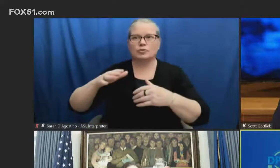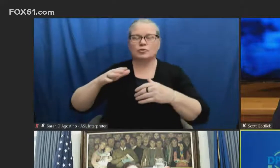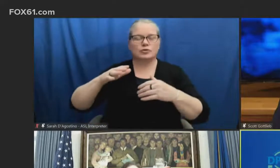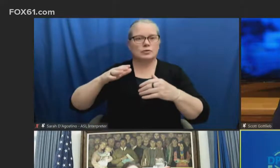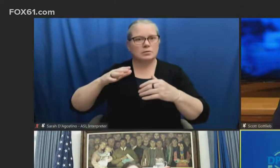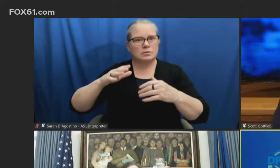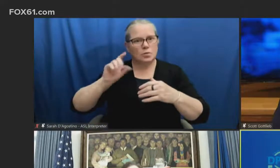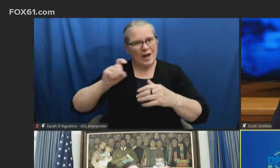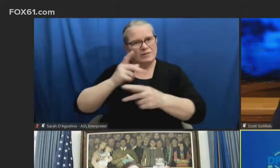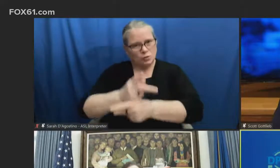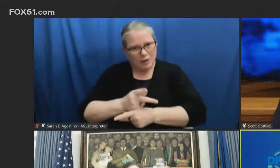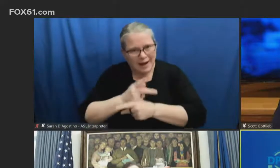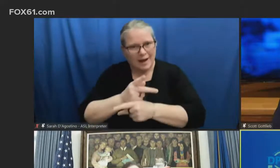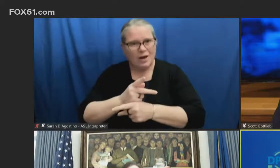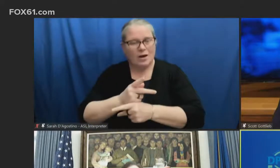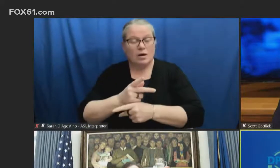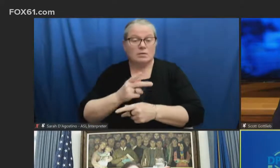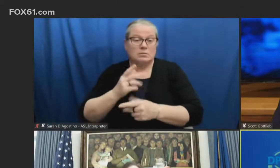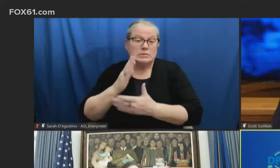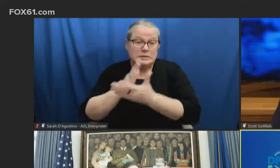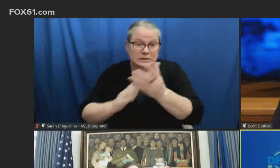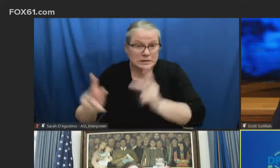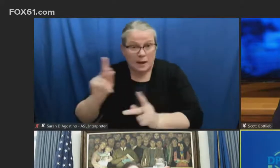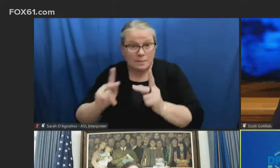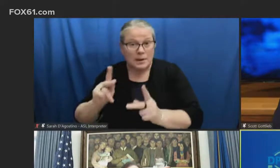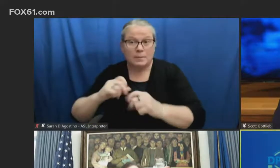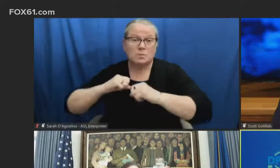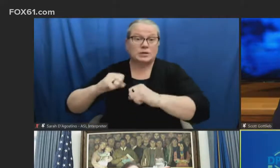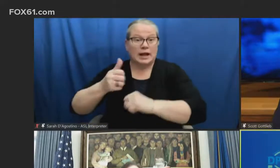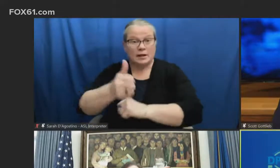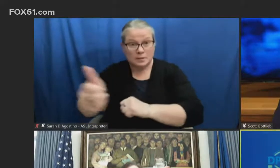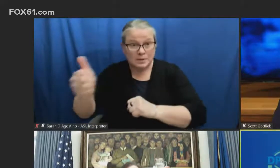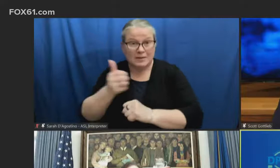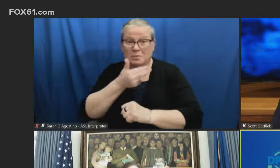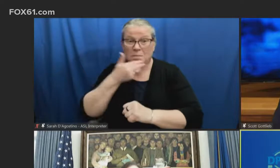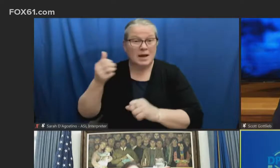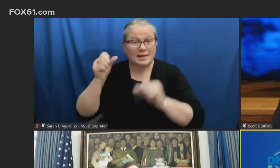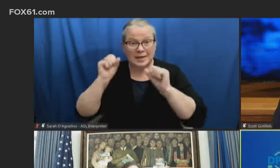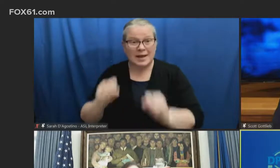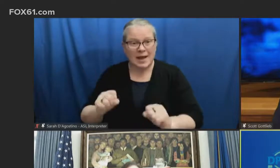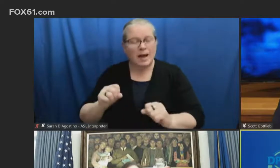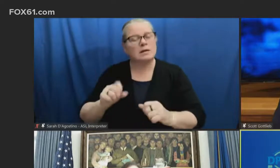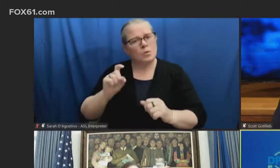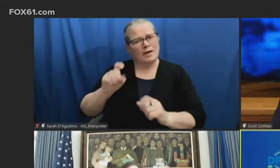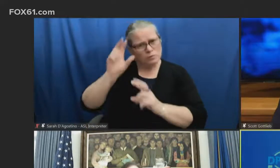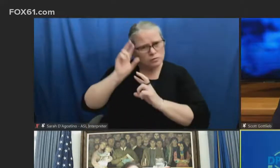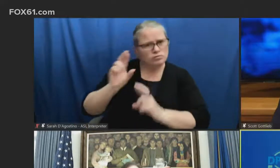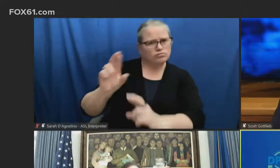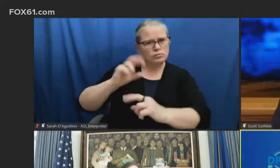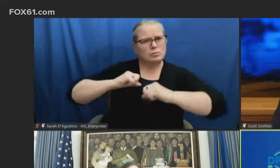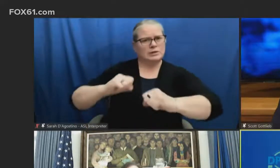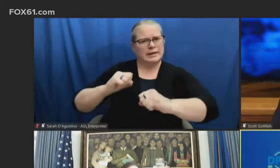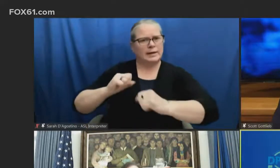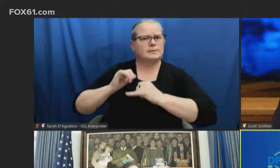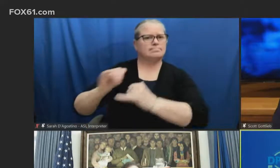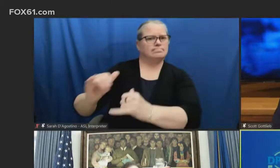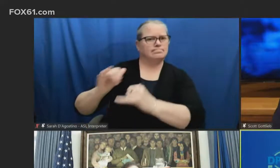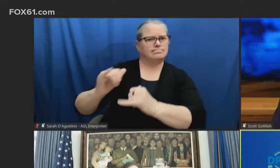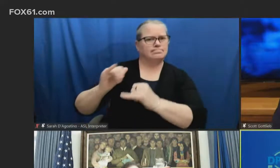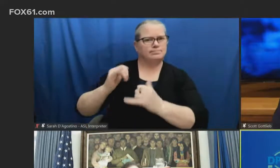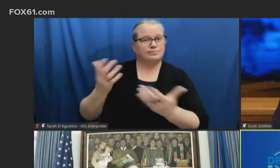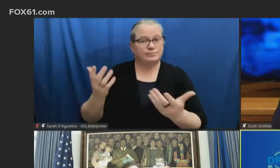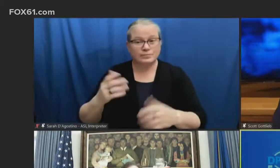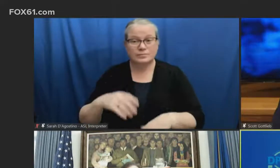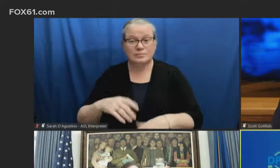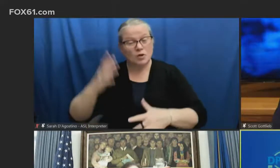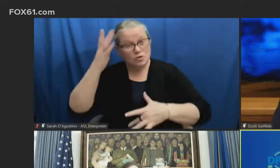people cannot do beyond what they're already doing to protect themselves. So I think we are learning to live with this virus.